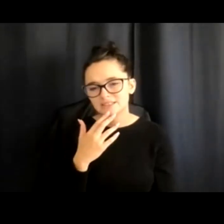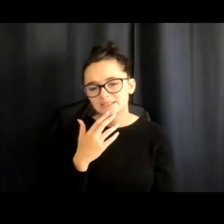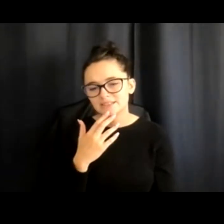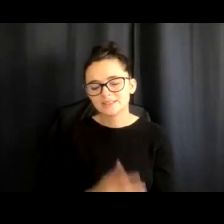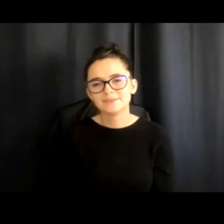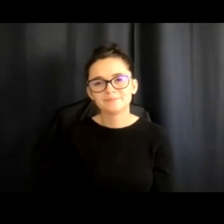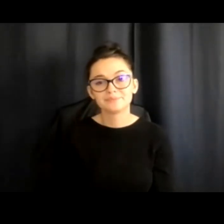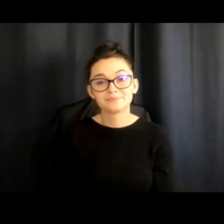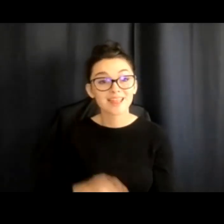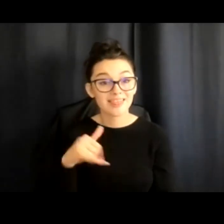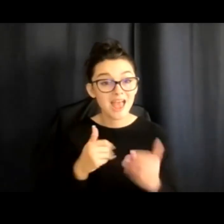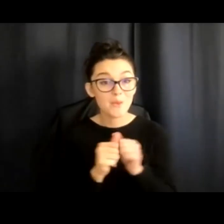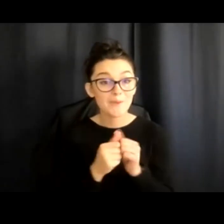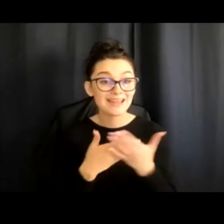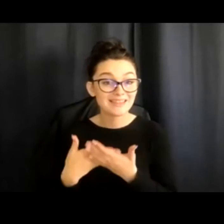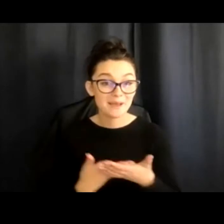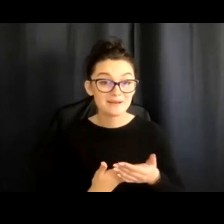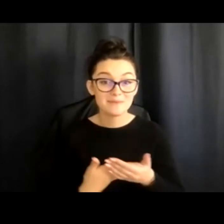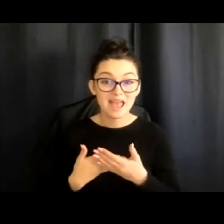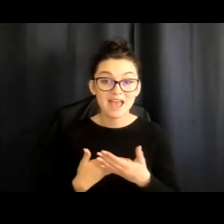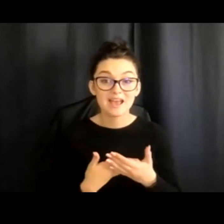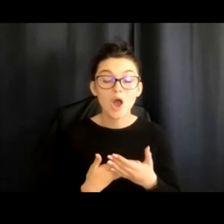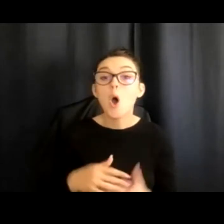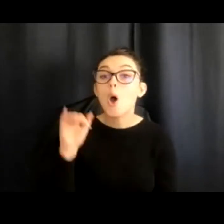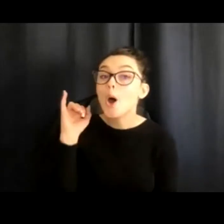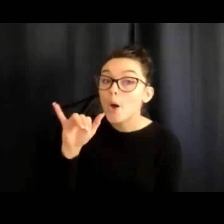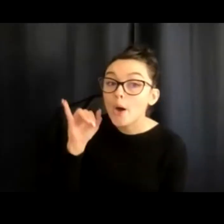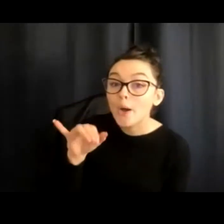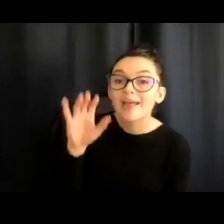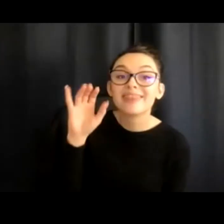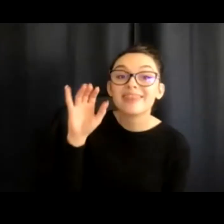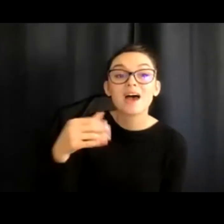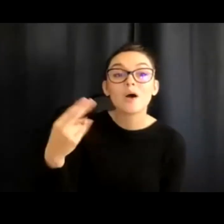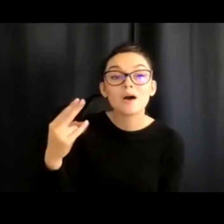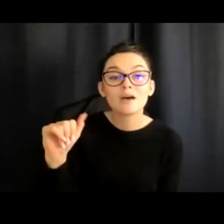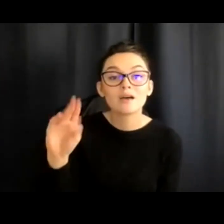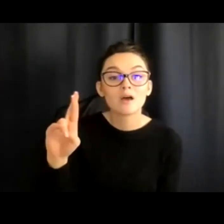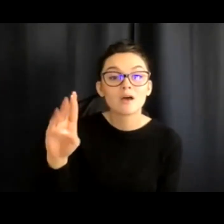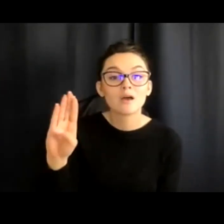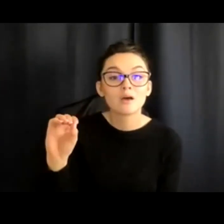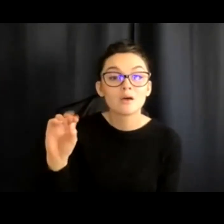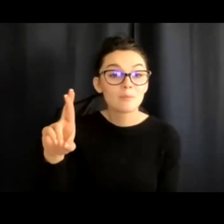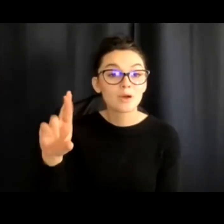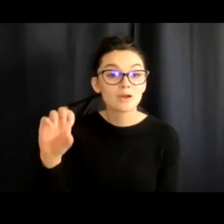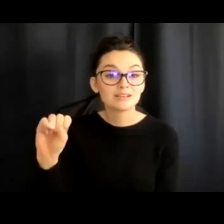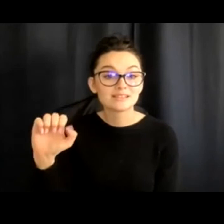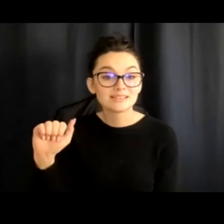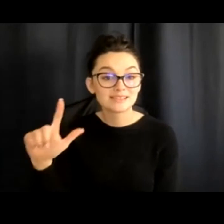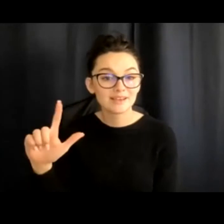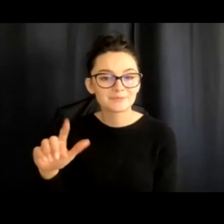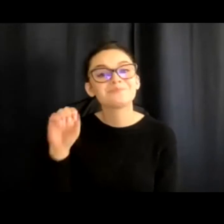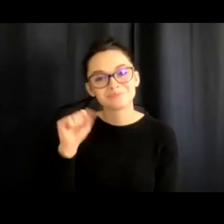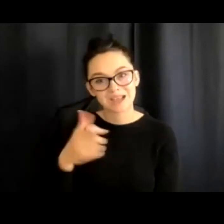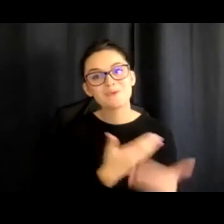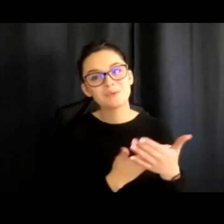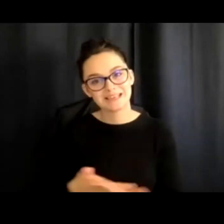that was a baby, and it was a harbor seal. Yeah, it was a baby